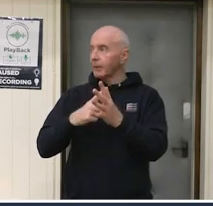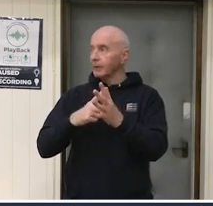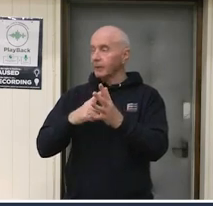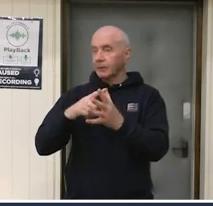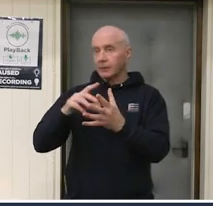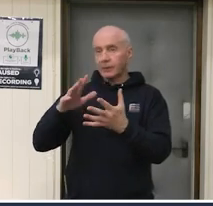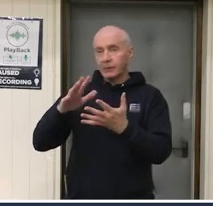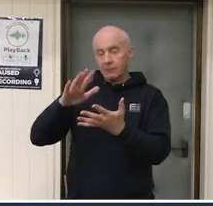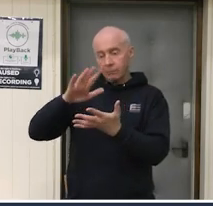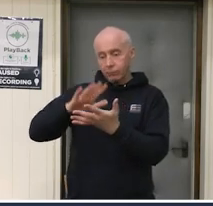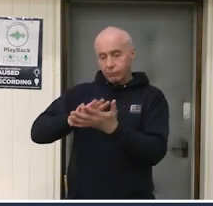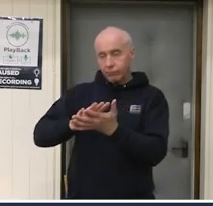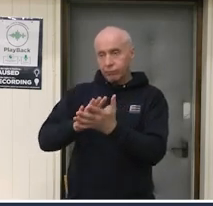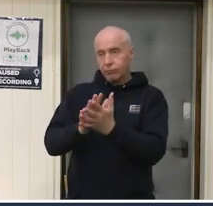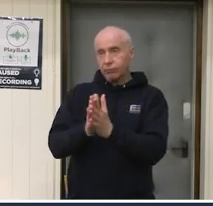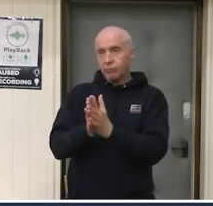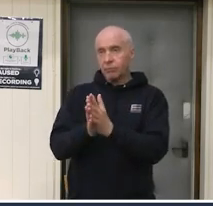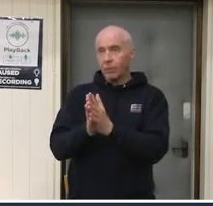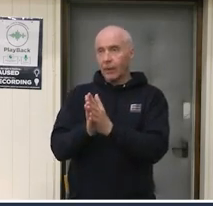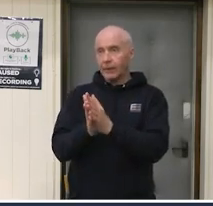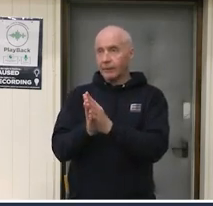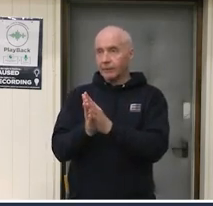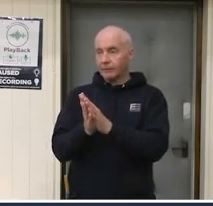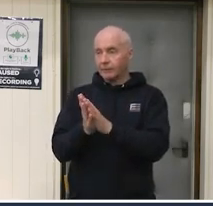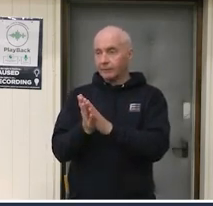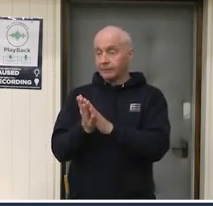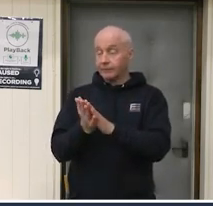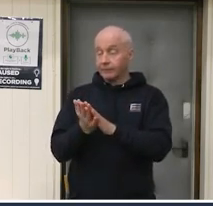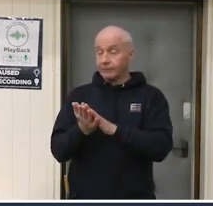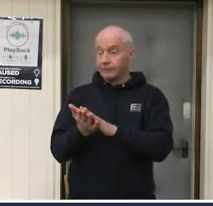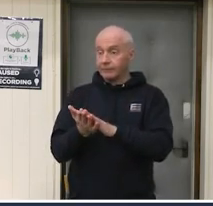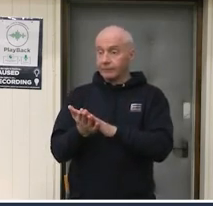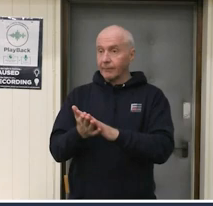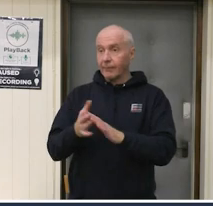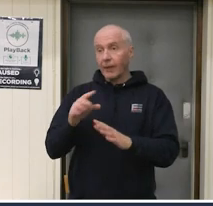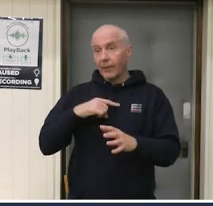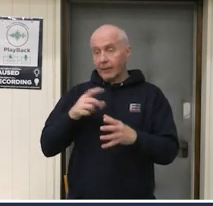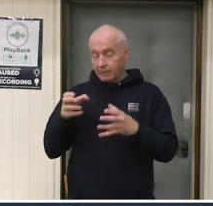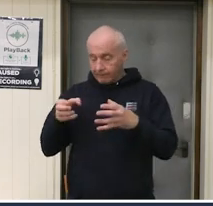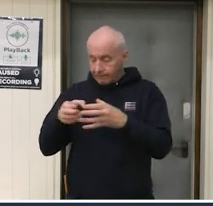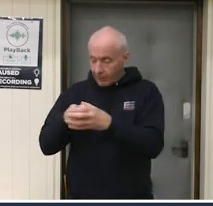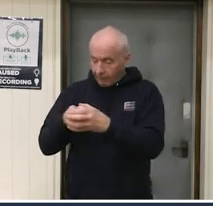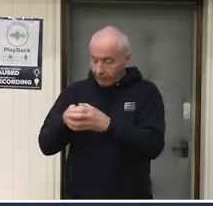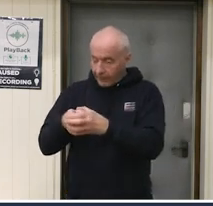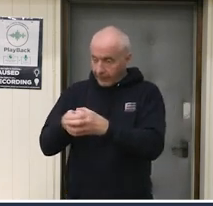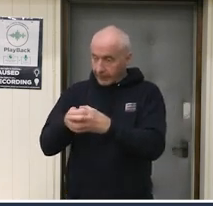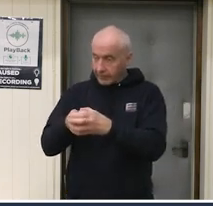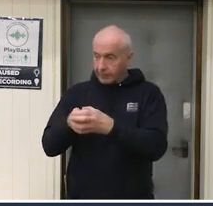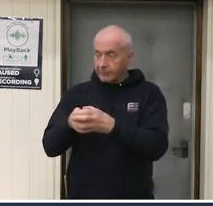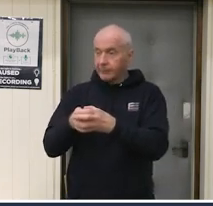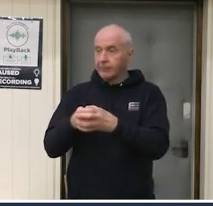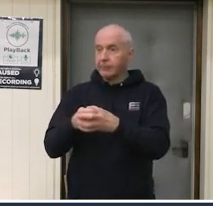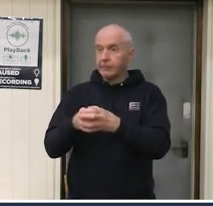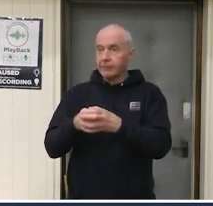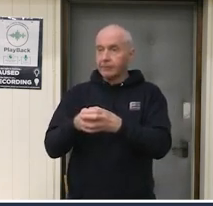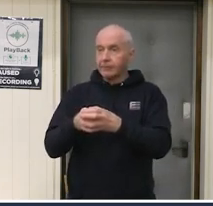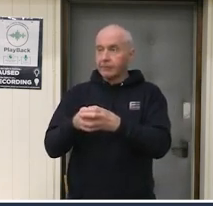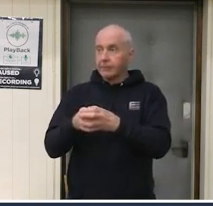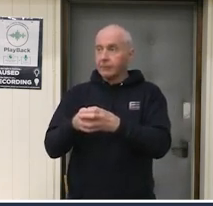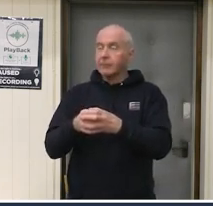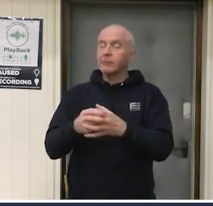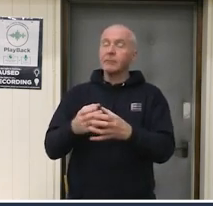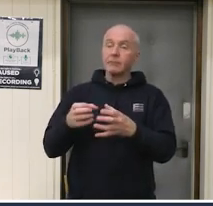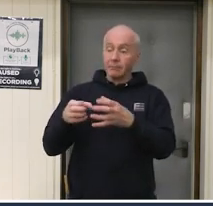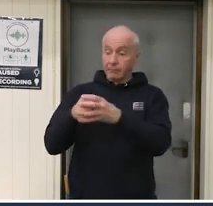that sort of tube. Now that's great because you're confining in one sort of axis, but of